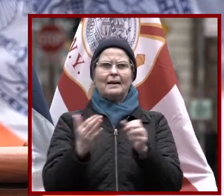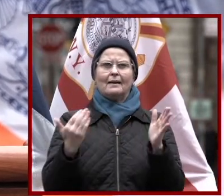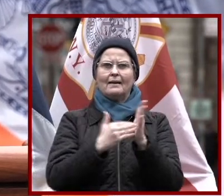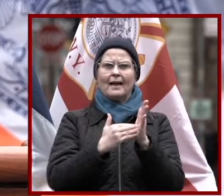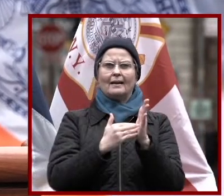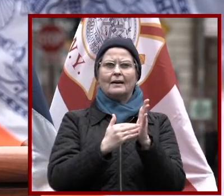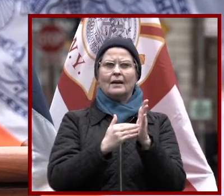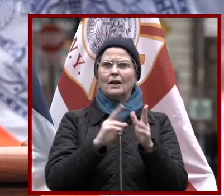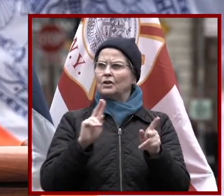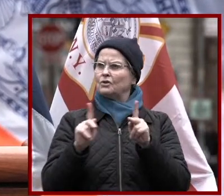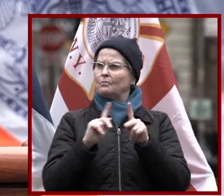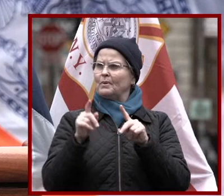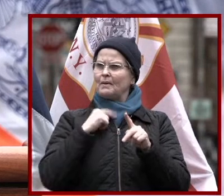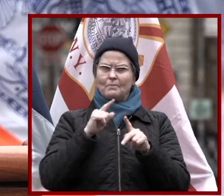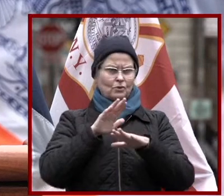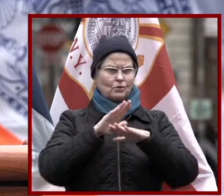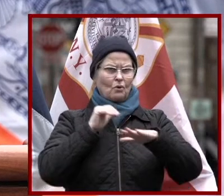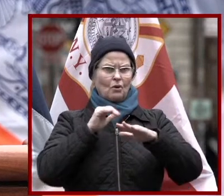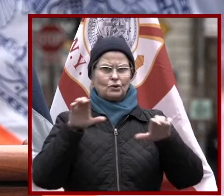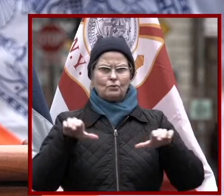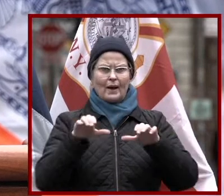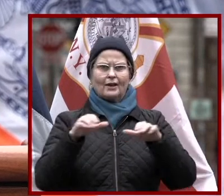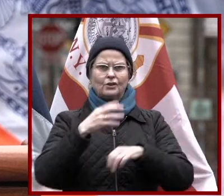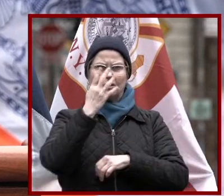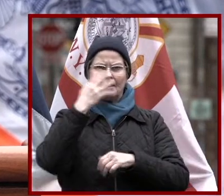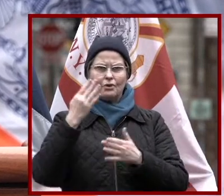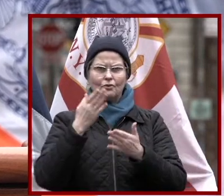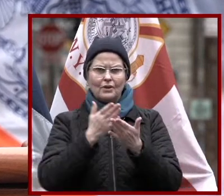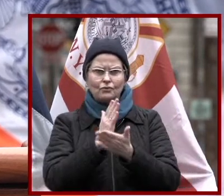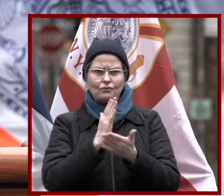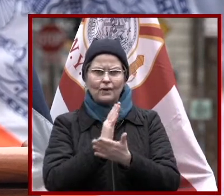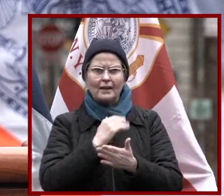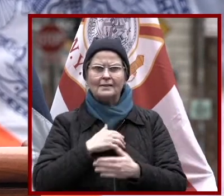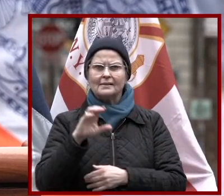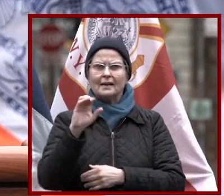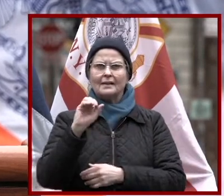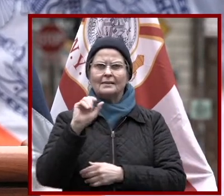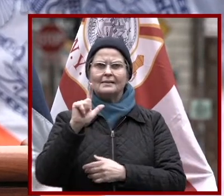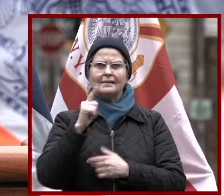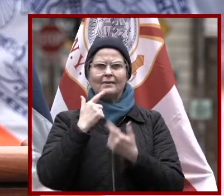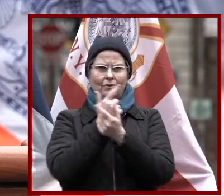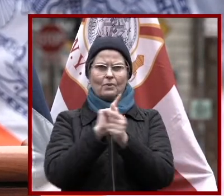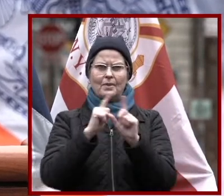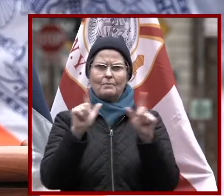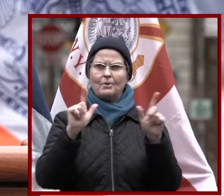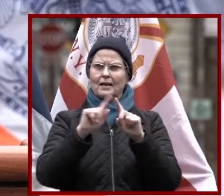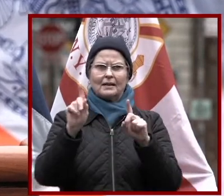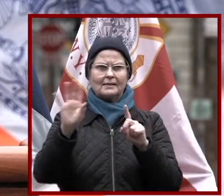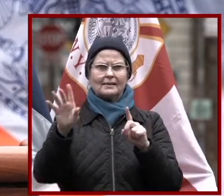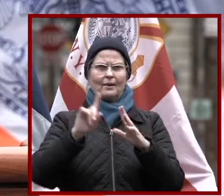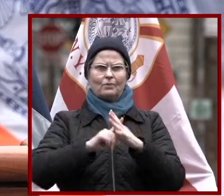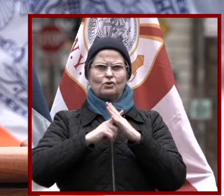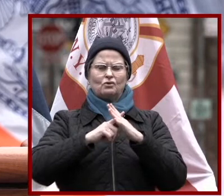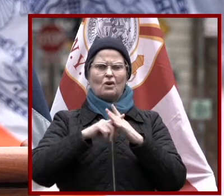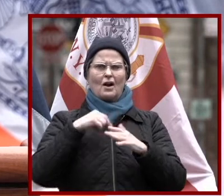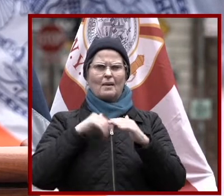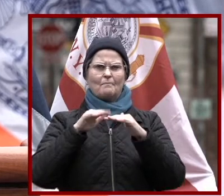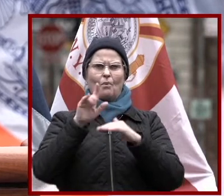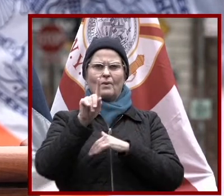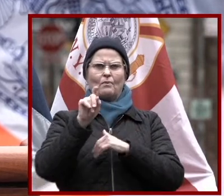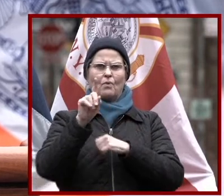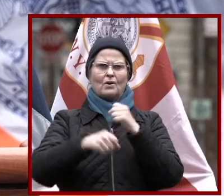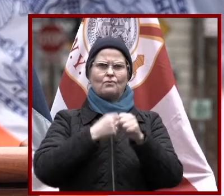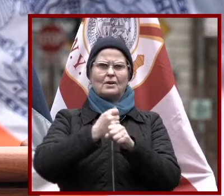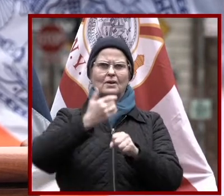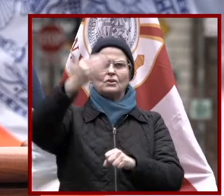to action for immigrant rights, for worker safety, and civil liberties started more than a century ago to make sure that